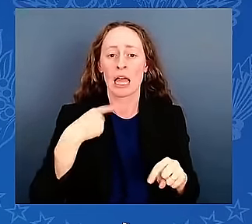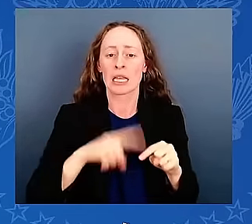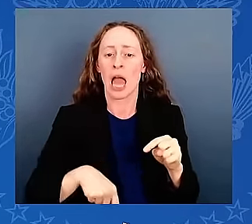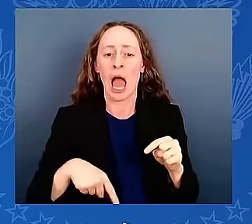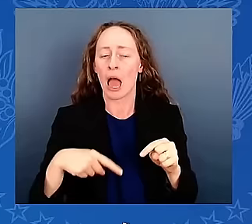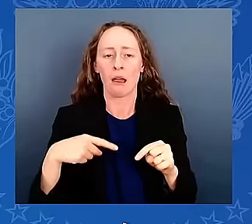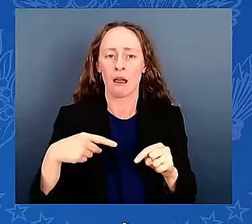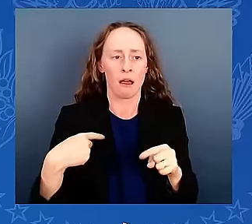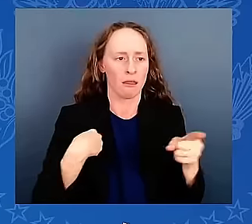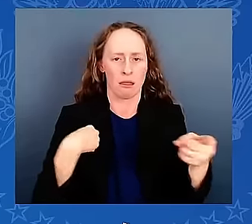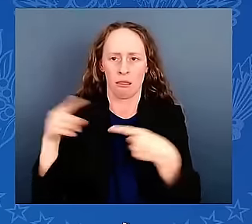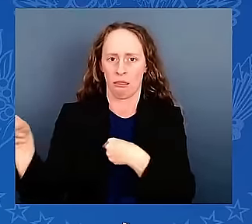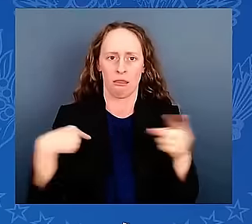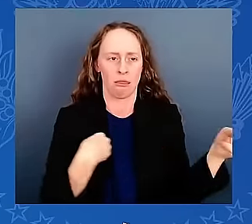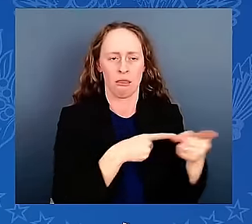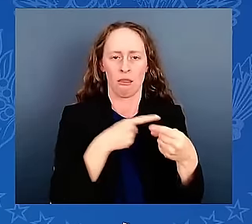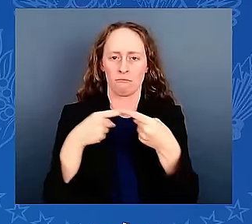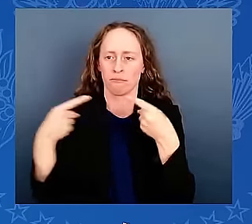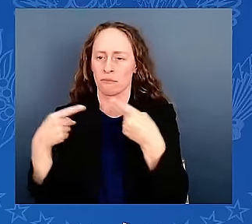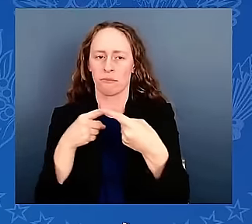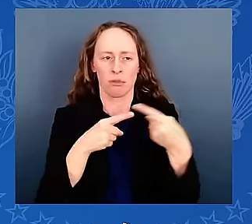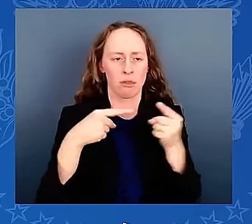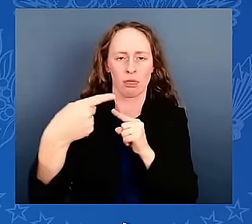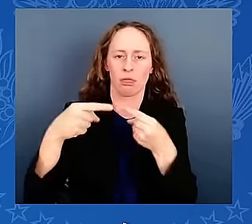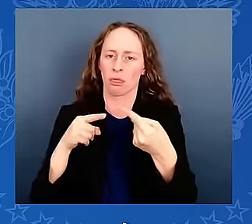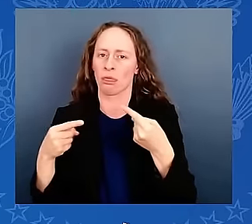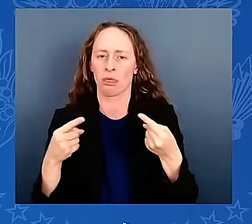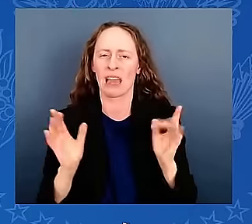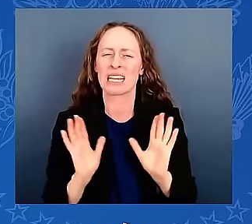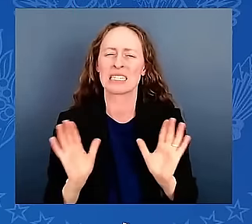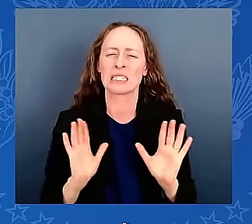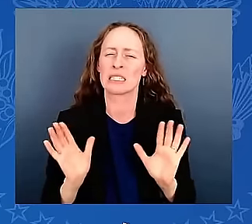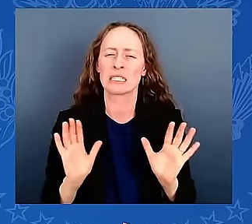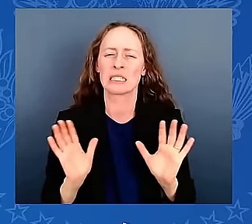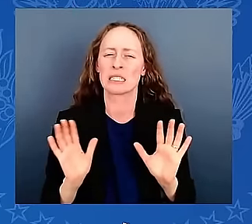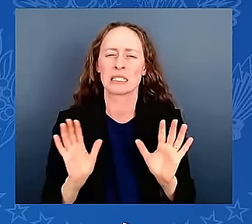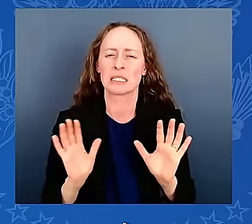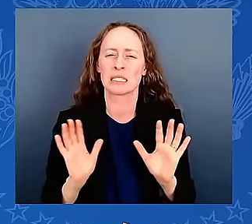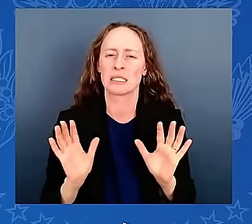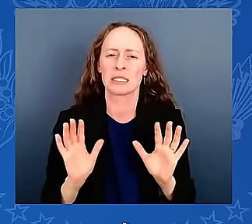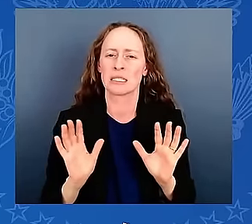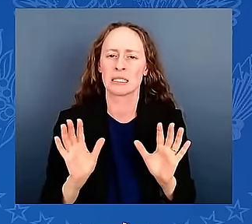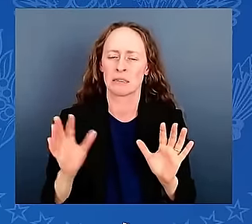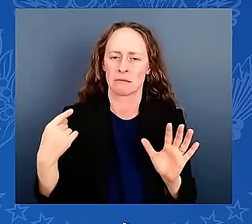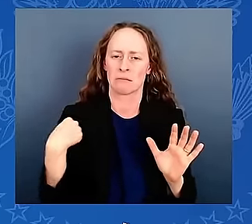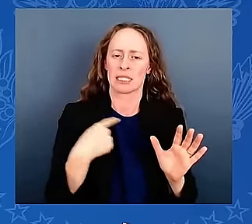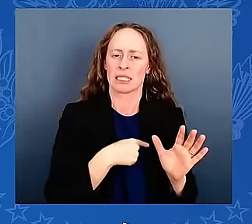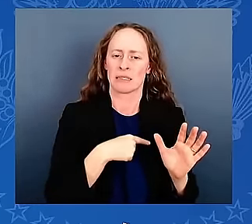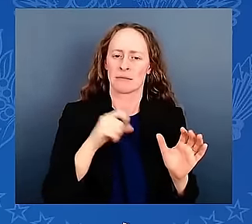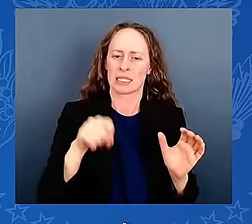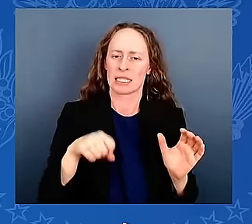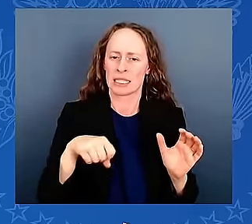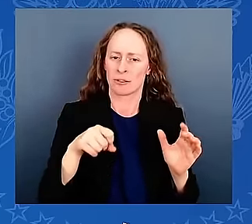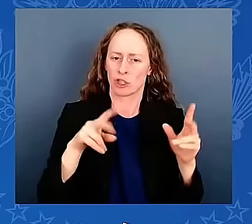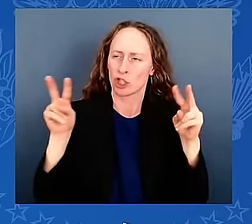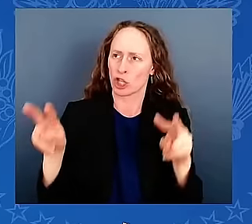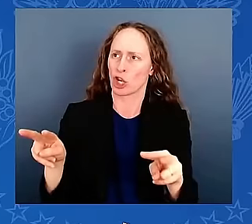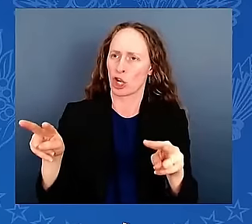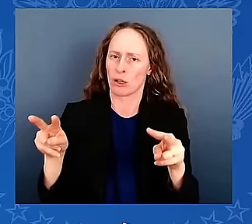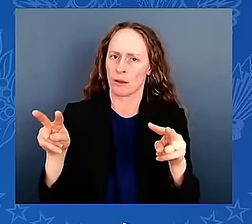We only have time for a us for us saving